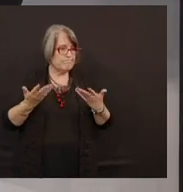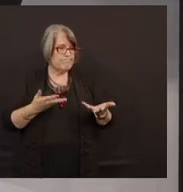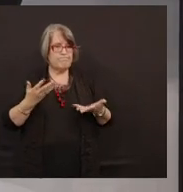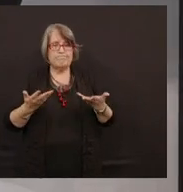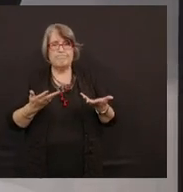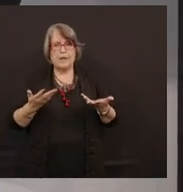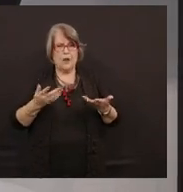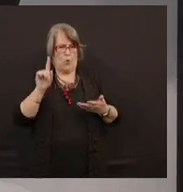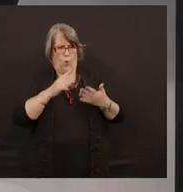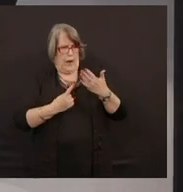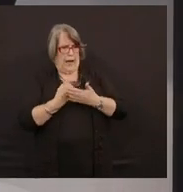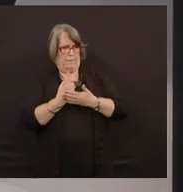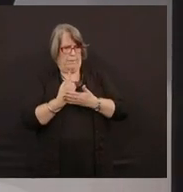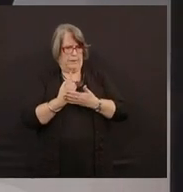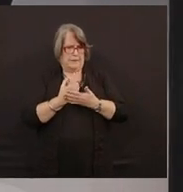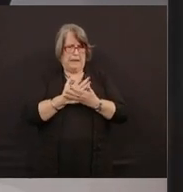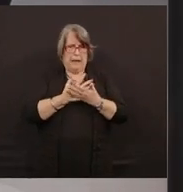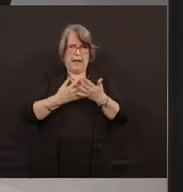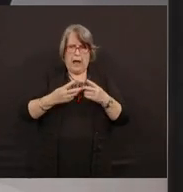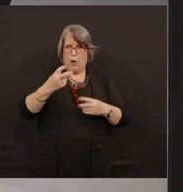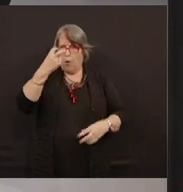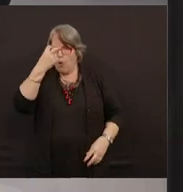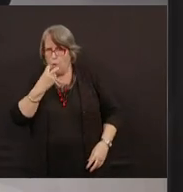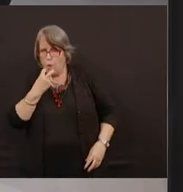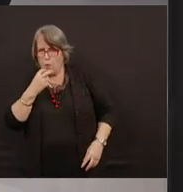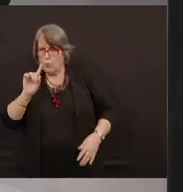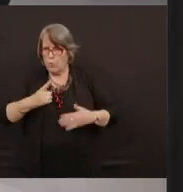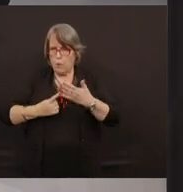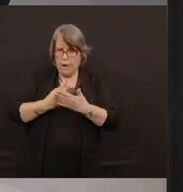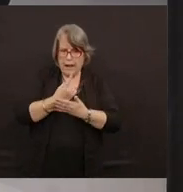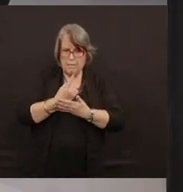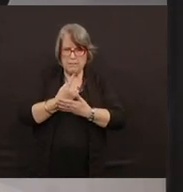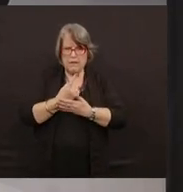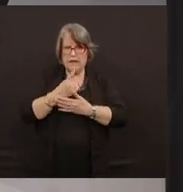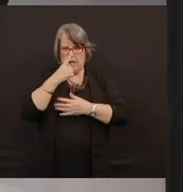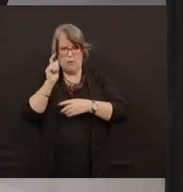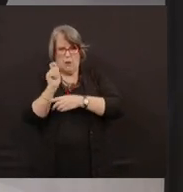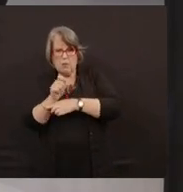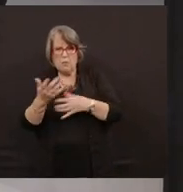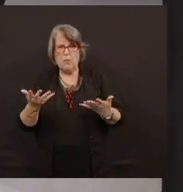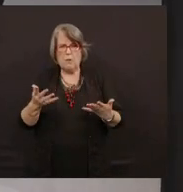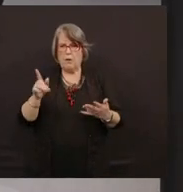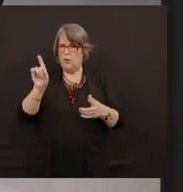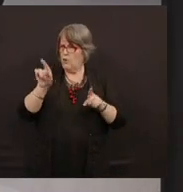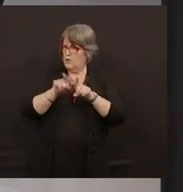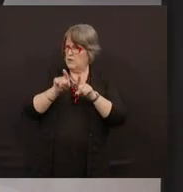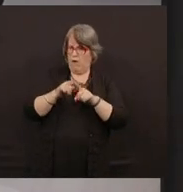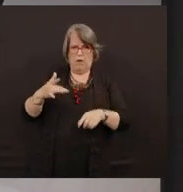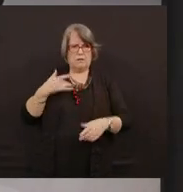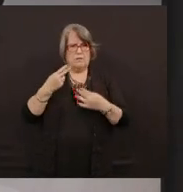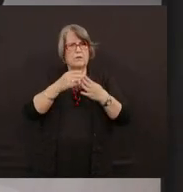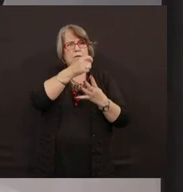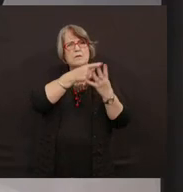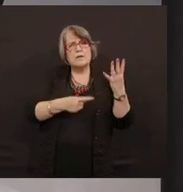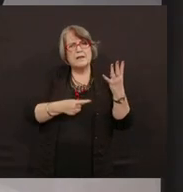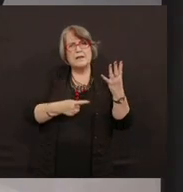the what it happens to get old and start to be dismissed, what it's like to live with a disability.